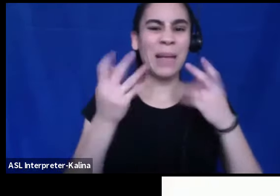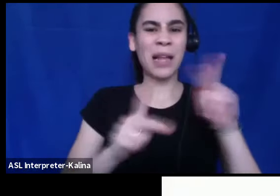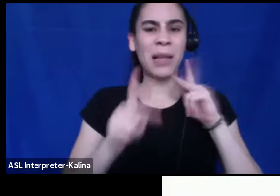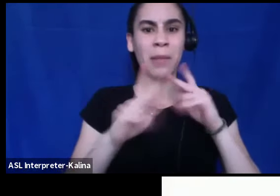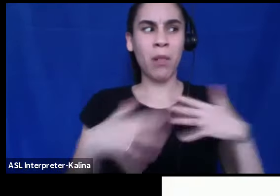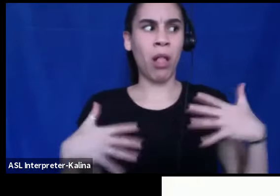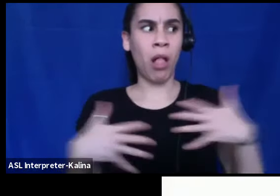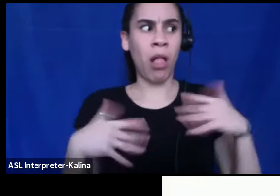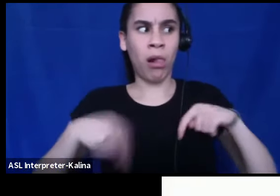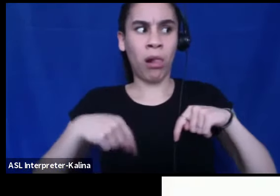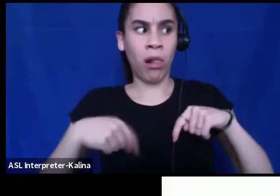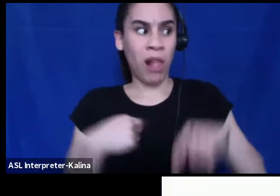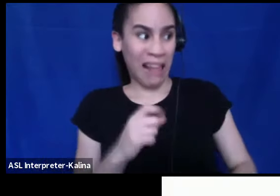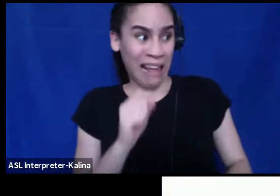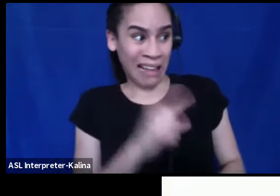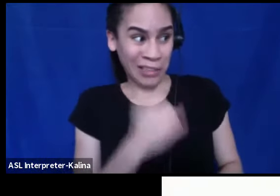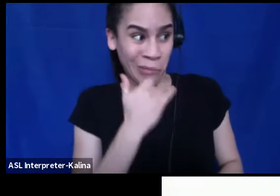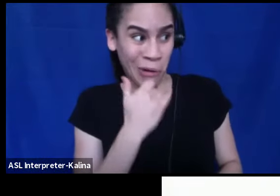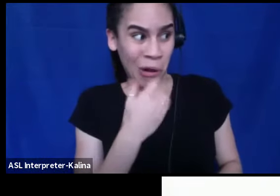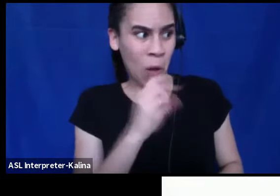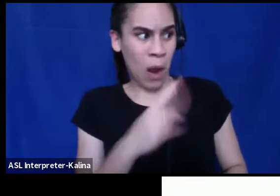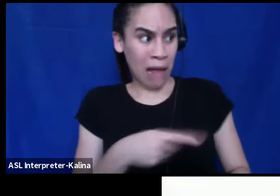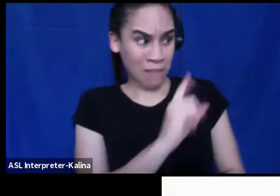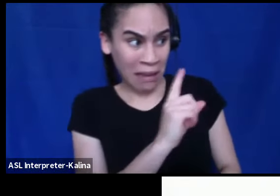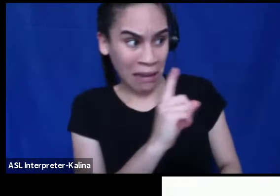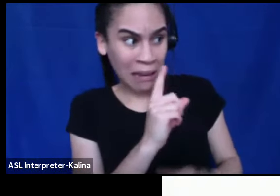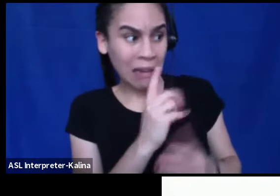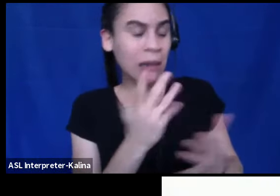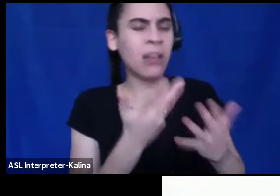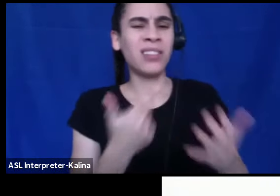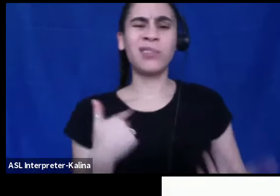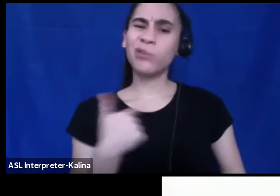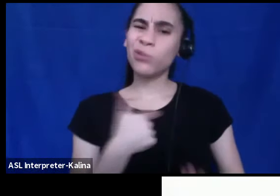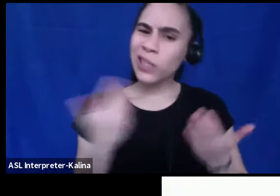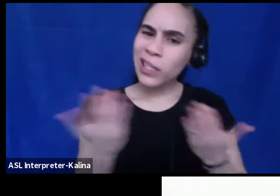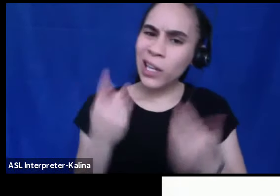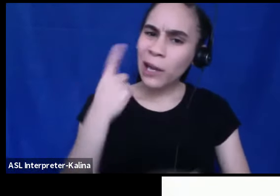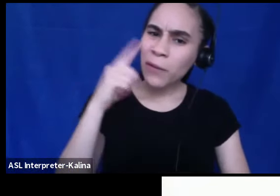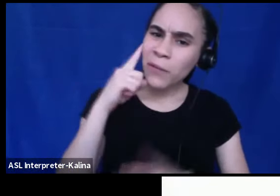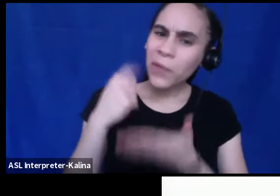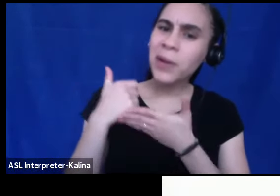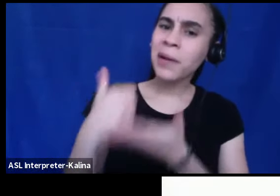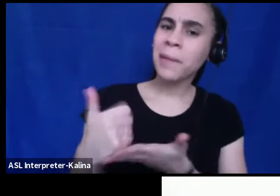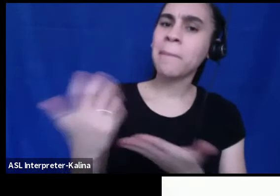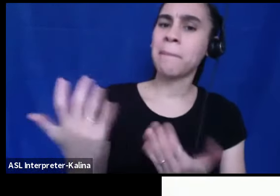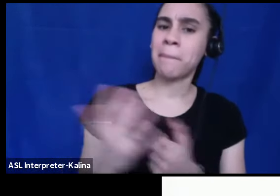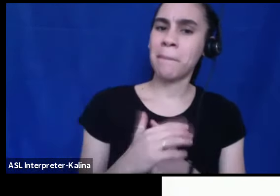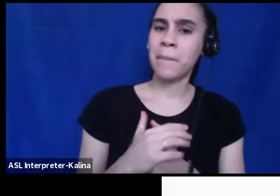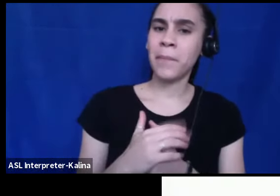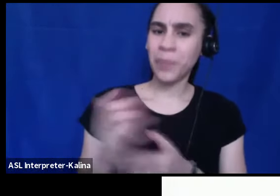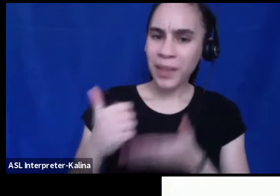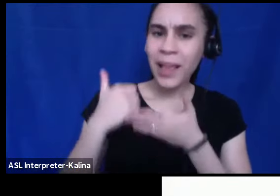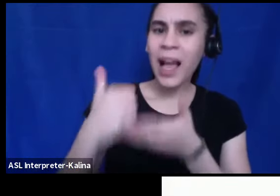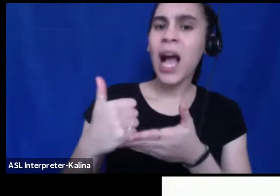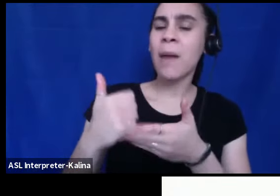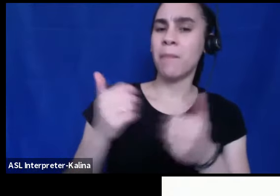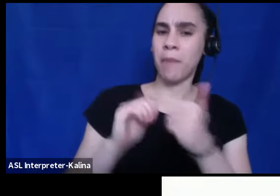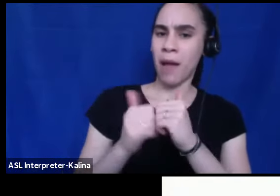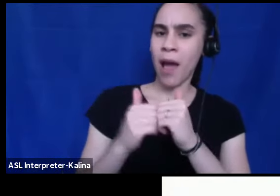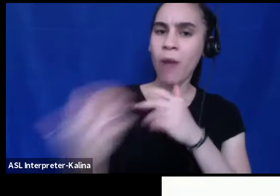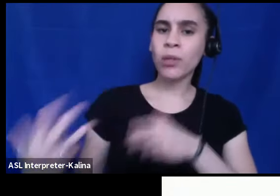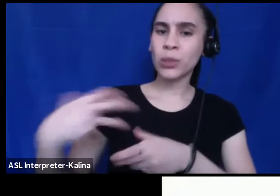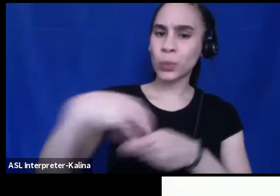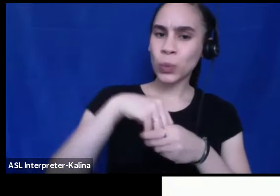or saying the wrong thing or offending us. If anything, we're here to help. We're here to help you make the workplace more inclusive for